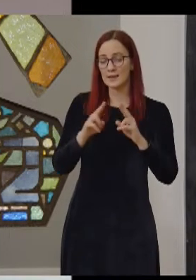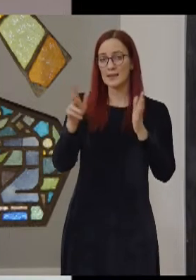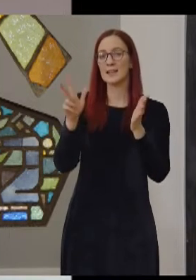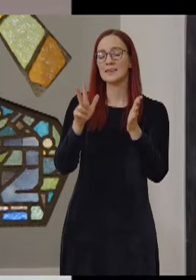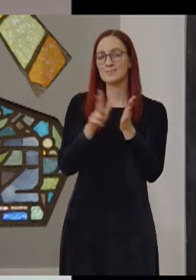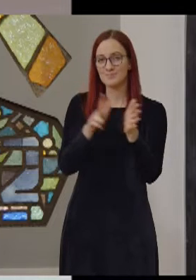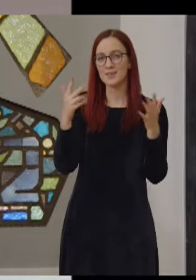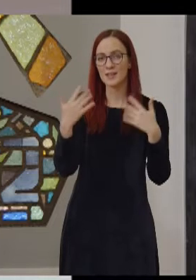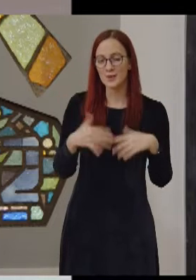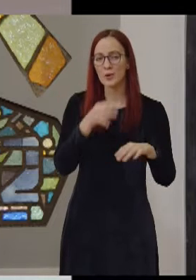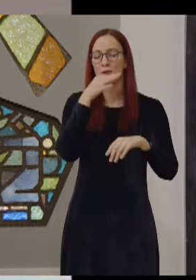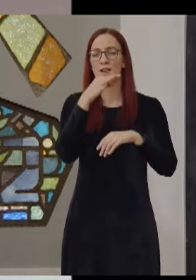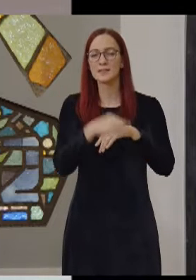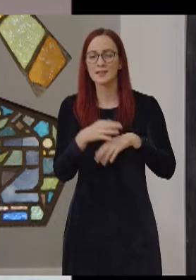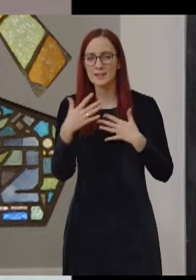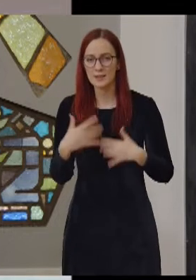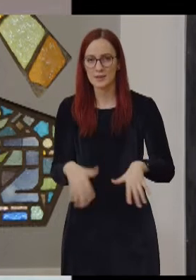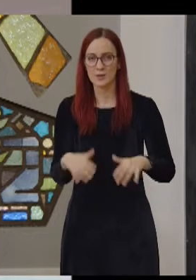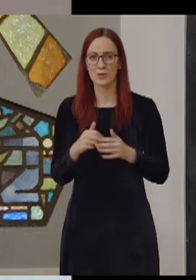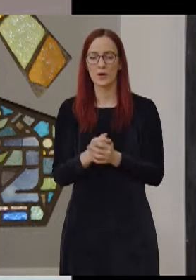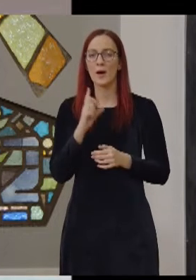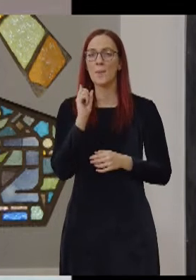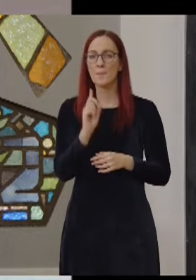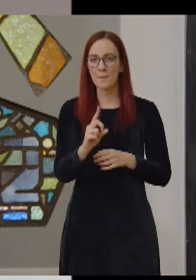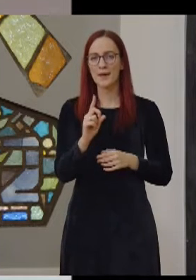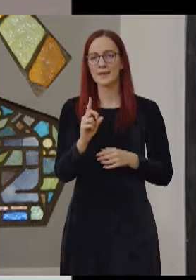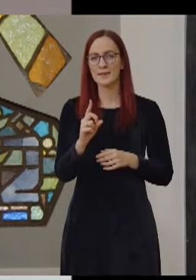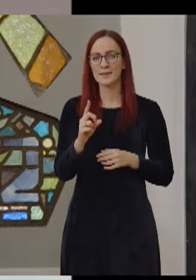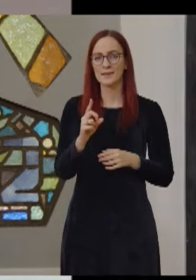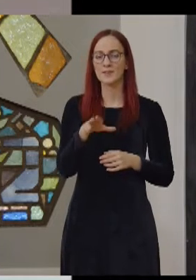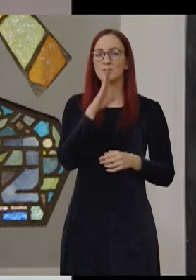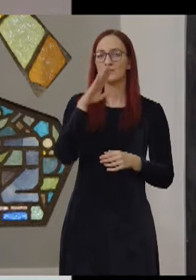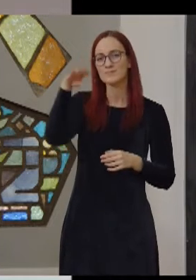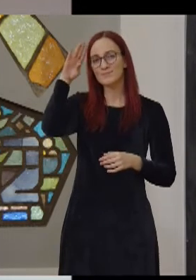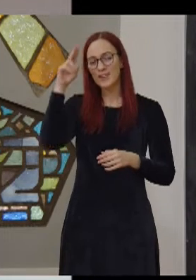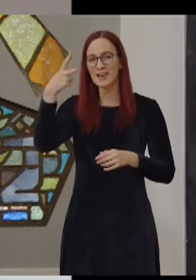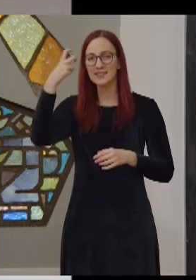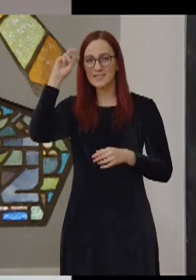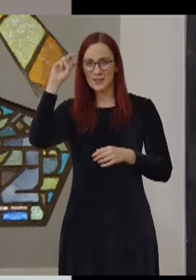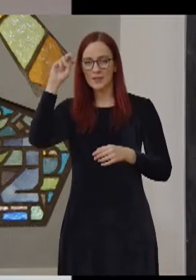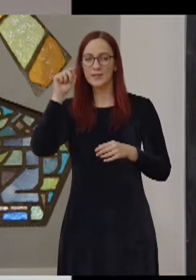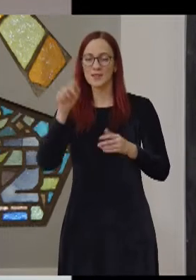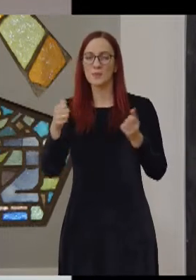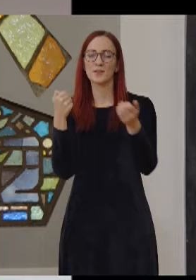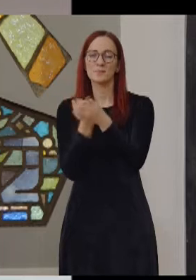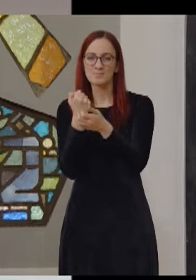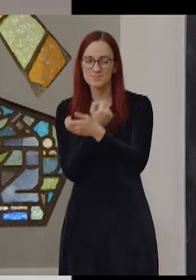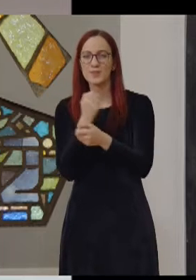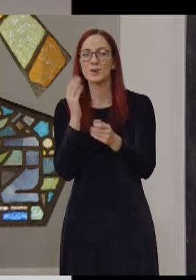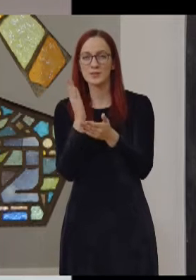Nations Convention Against Elimination of All Types of Discriminations Against Women, that was adopted